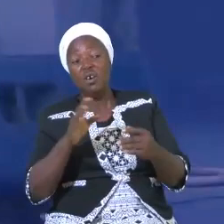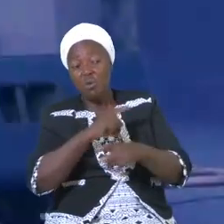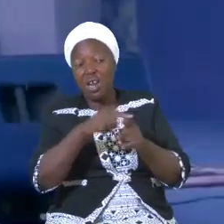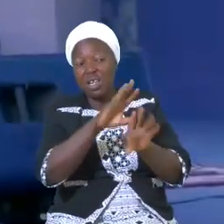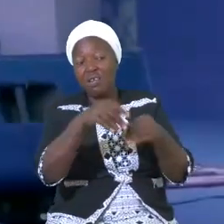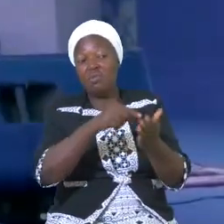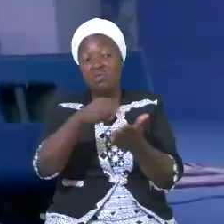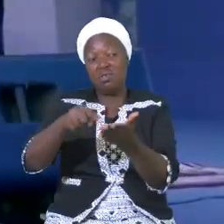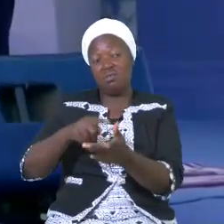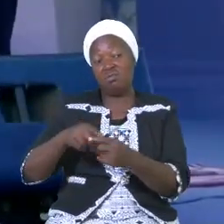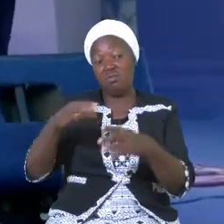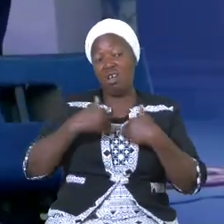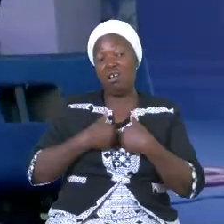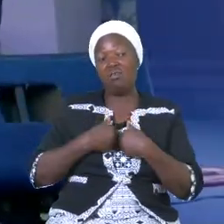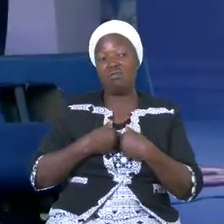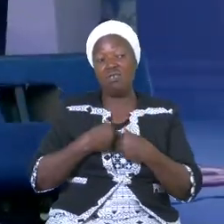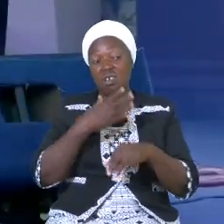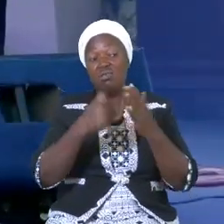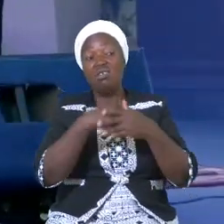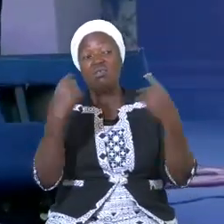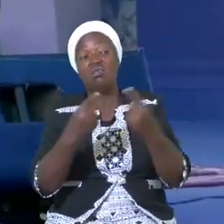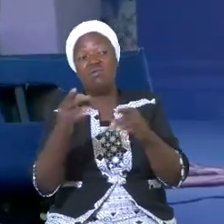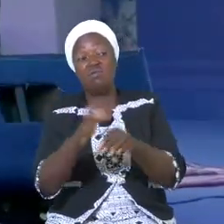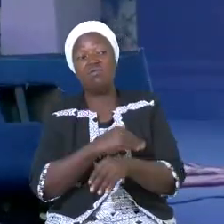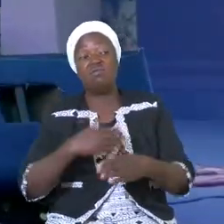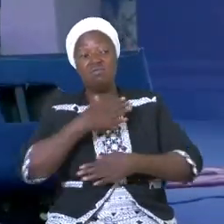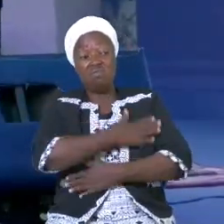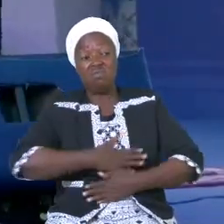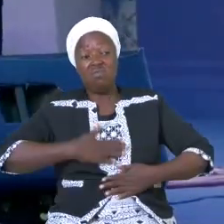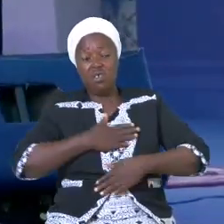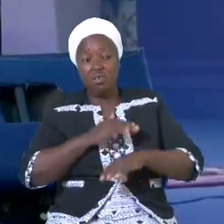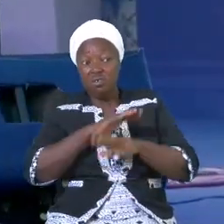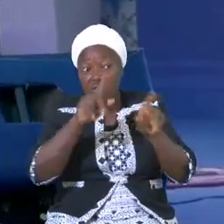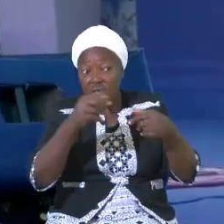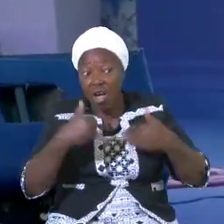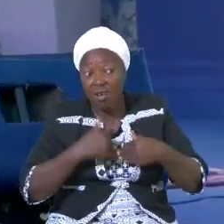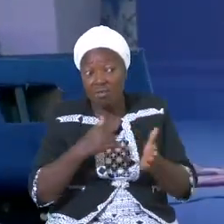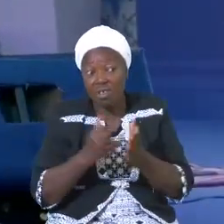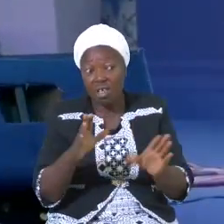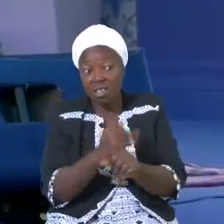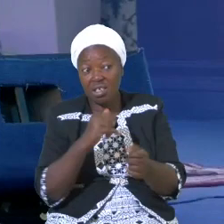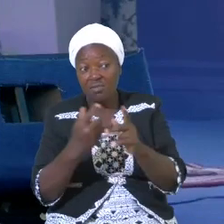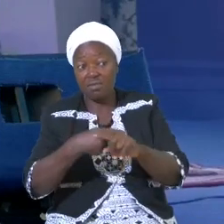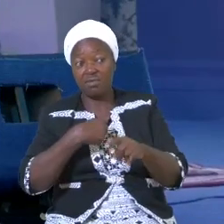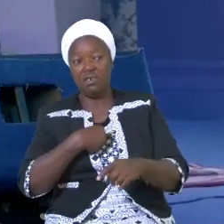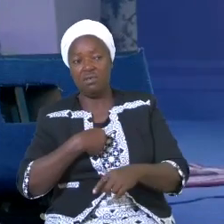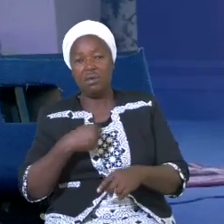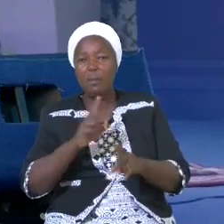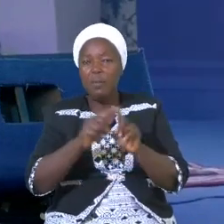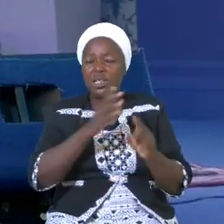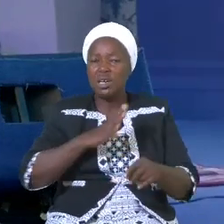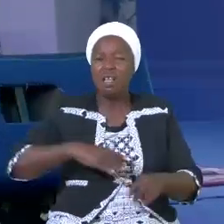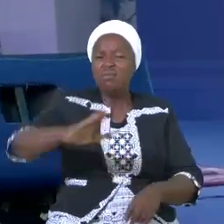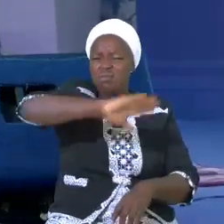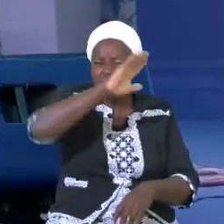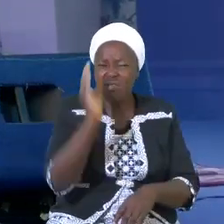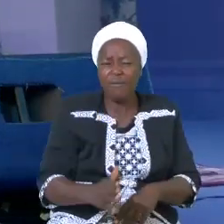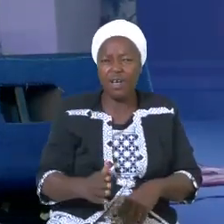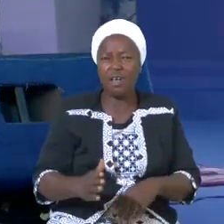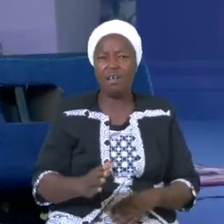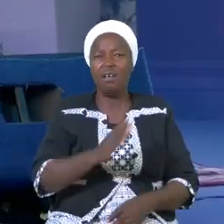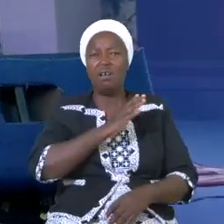to have simple sinful pleasure you need to have that what make never christ add